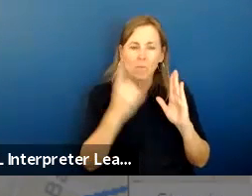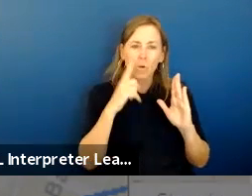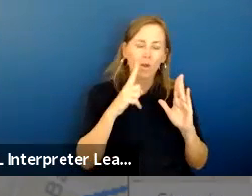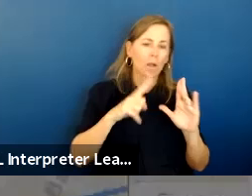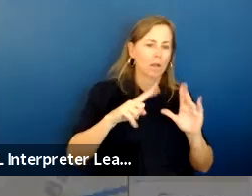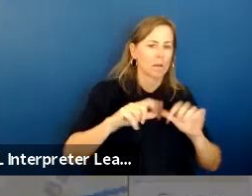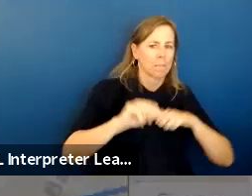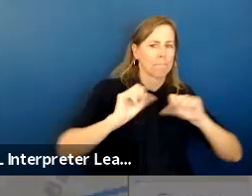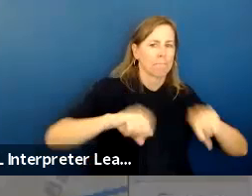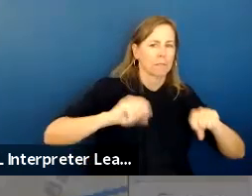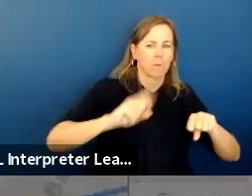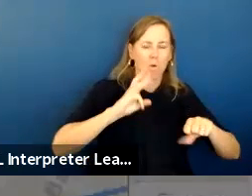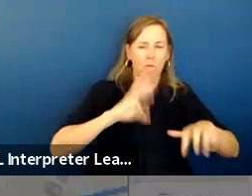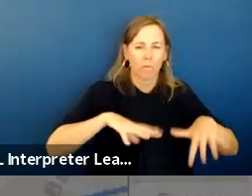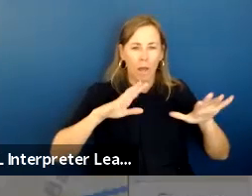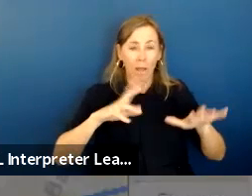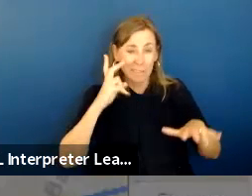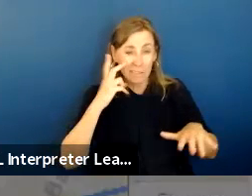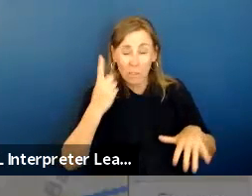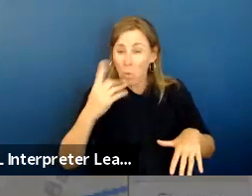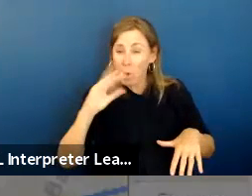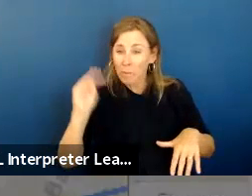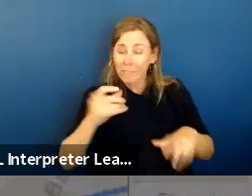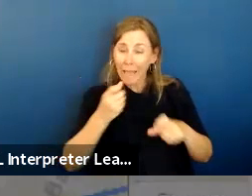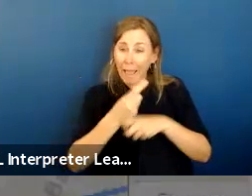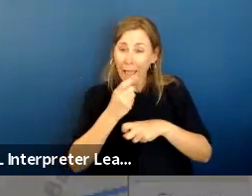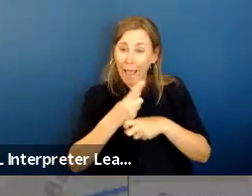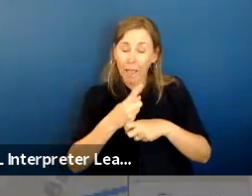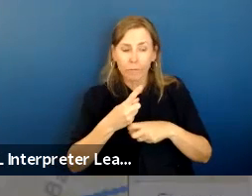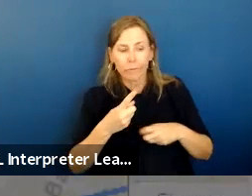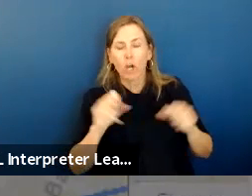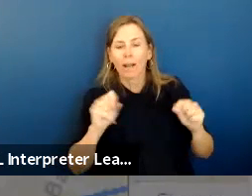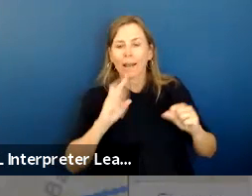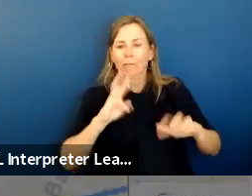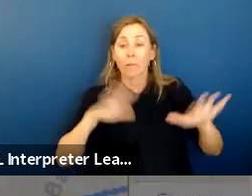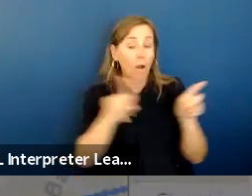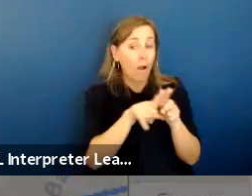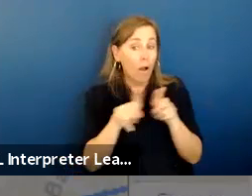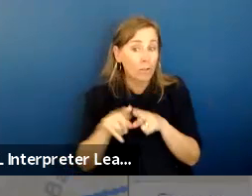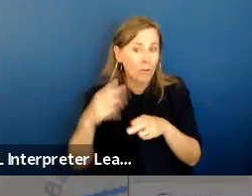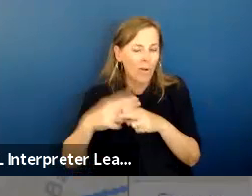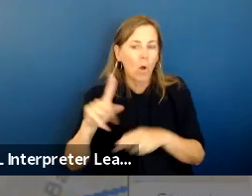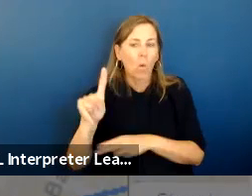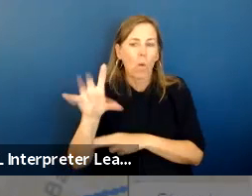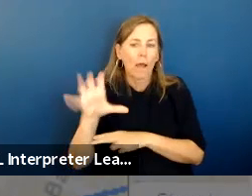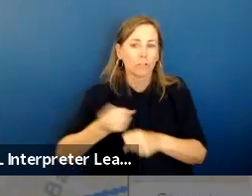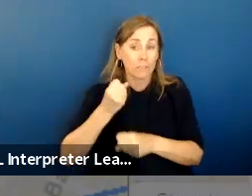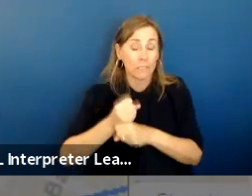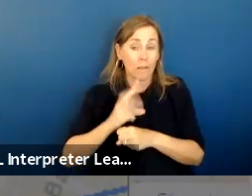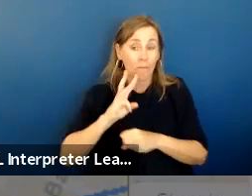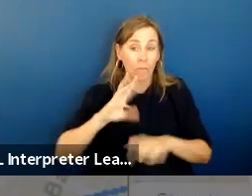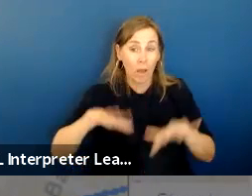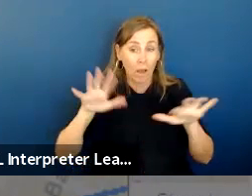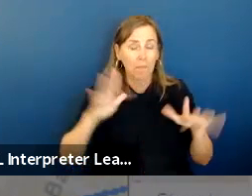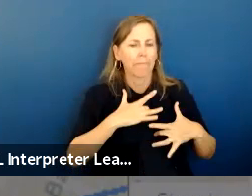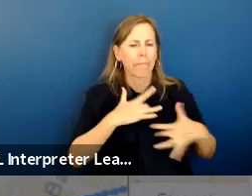based on the 1% annual chance of flood. The 1% annual chance of flood is also known as the 100-year flood.